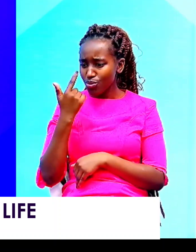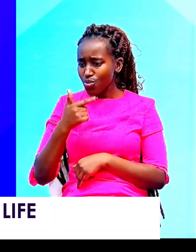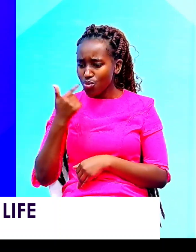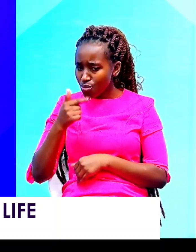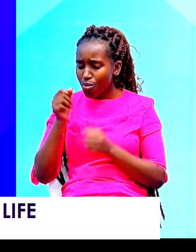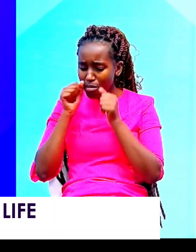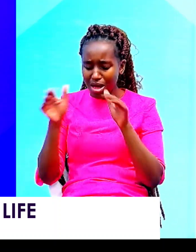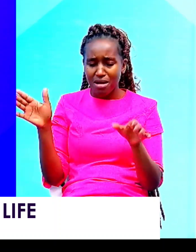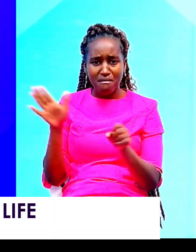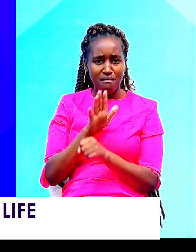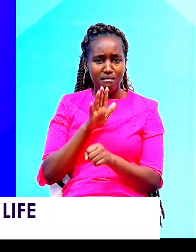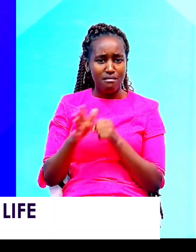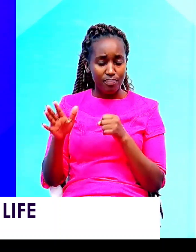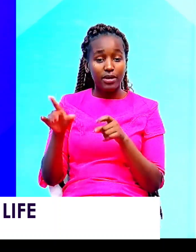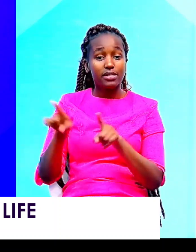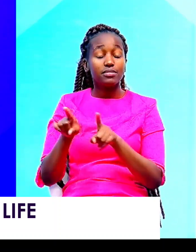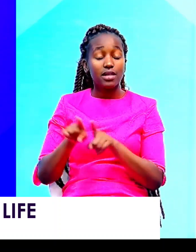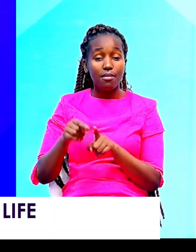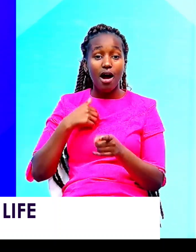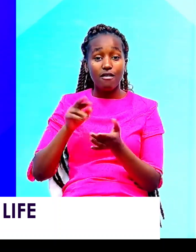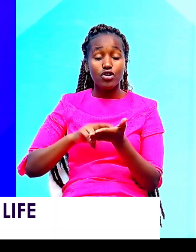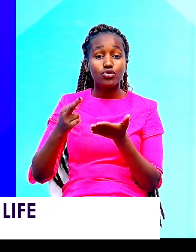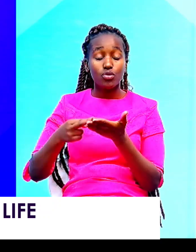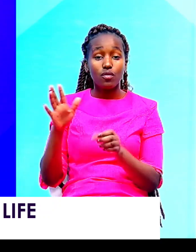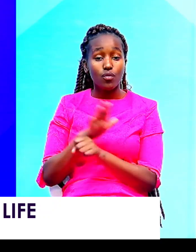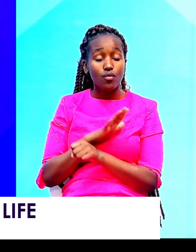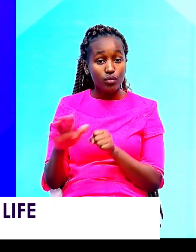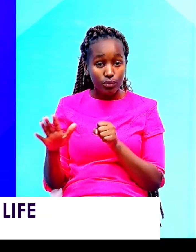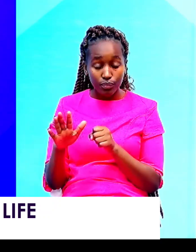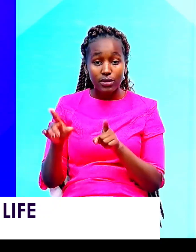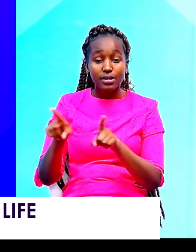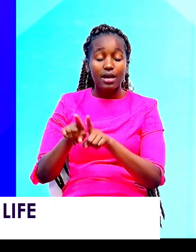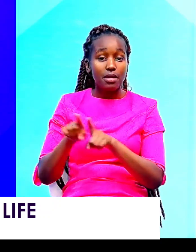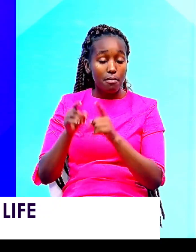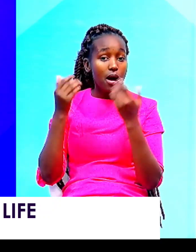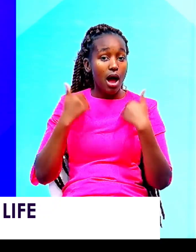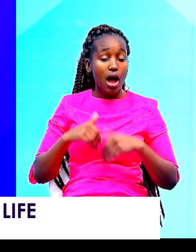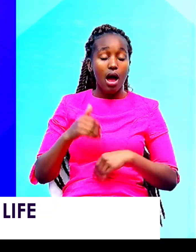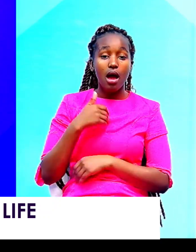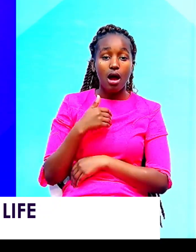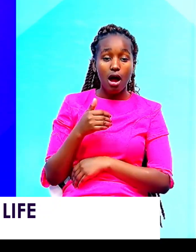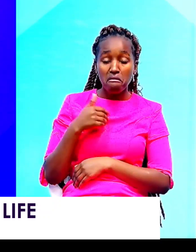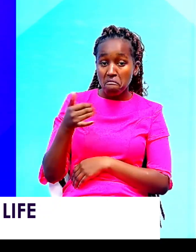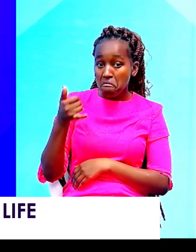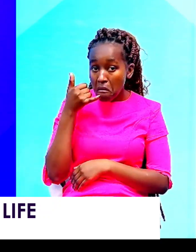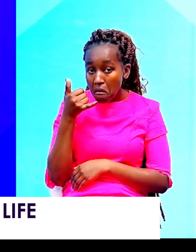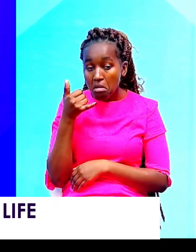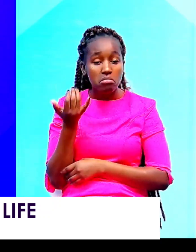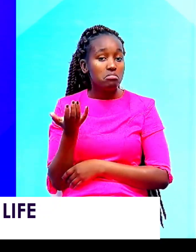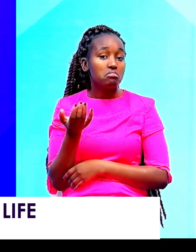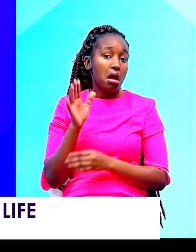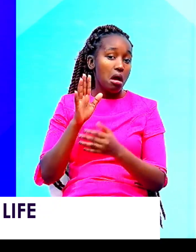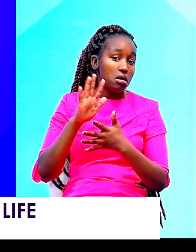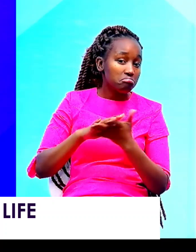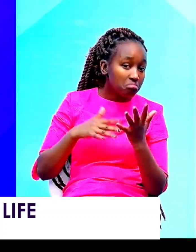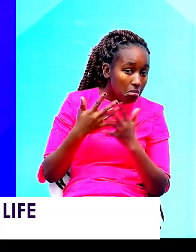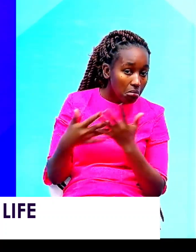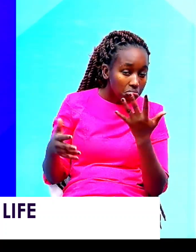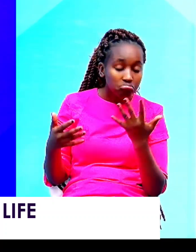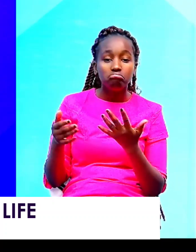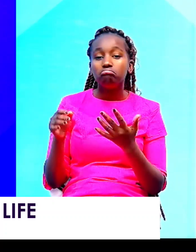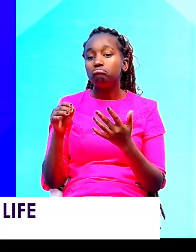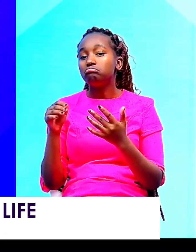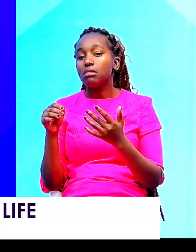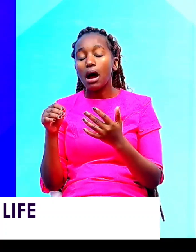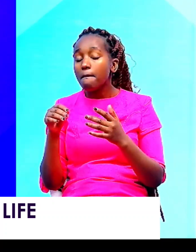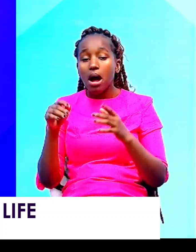instruments, the other resources are there. Like now when we have the phones and the internet and everything. So